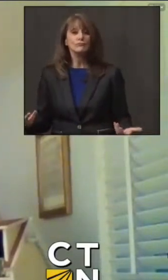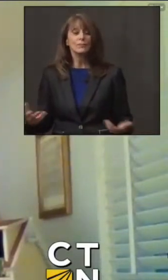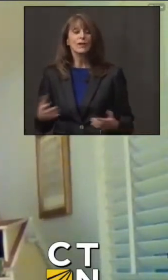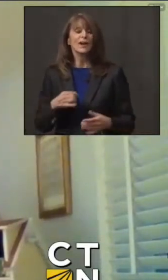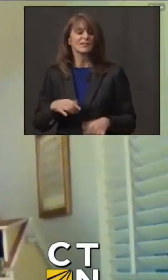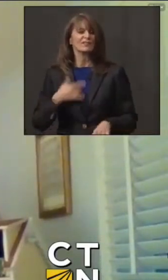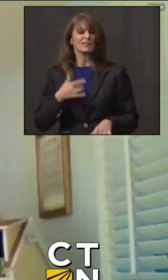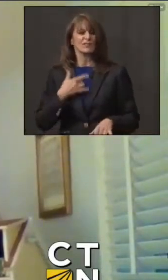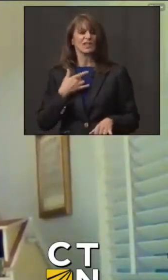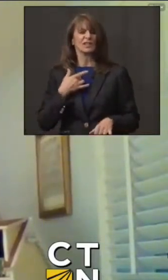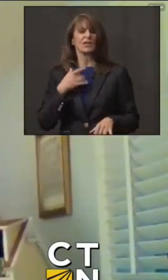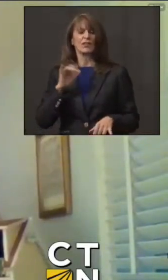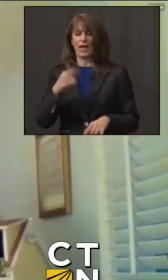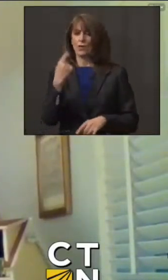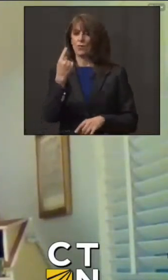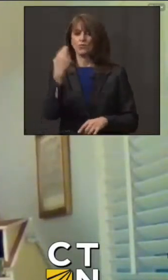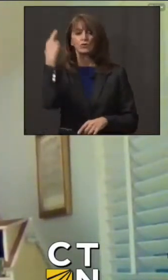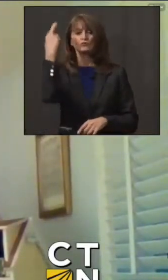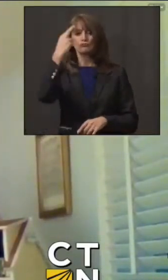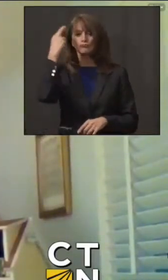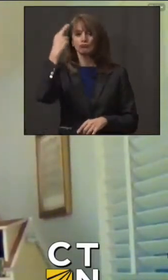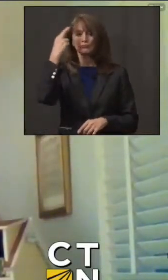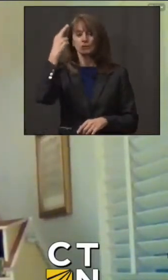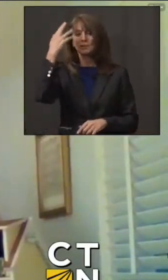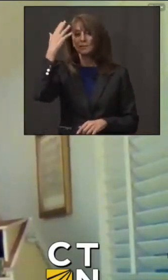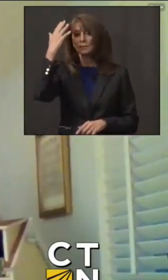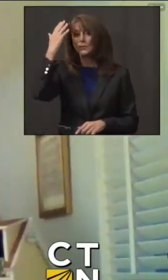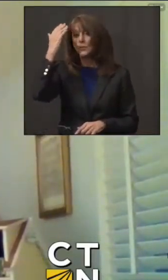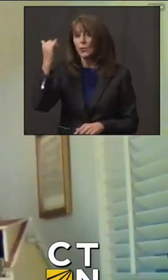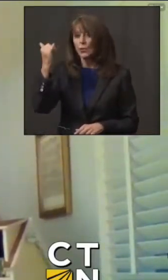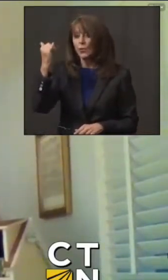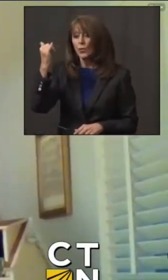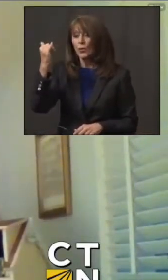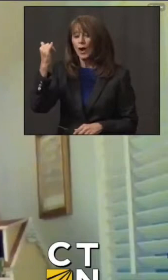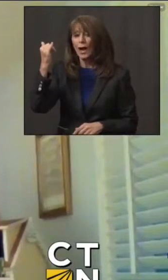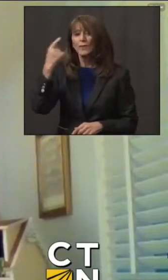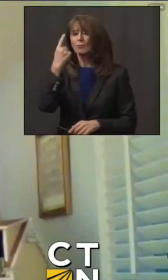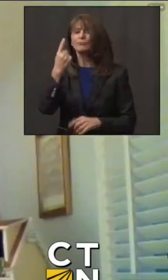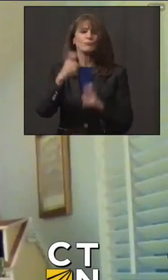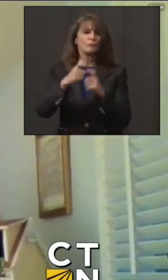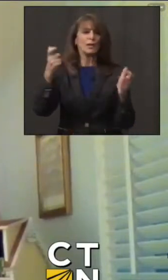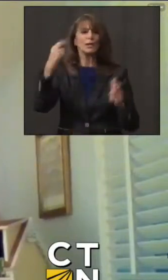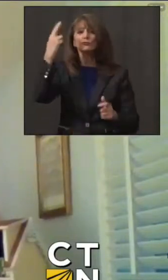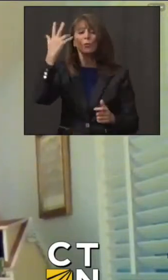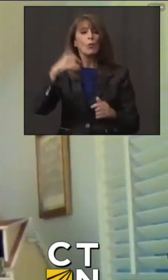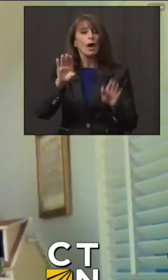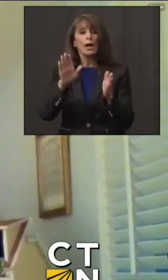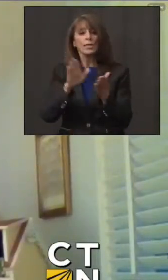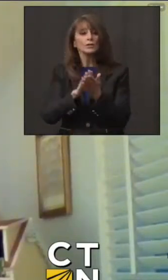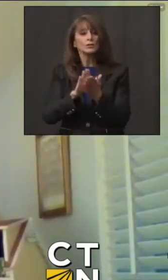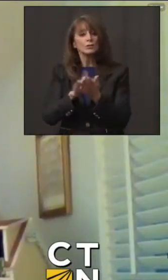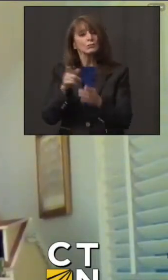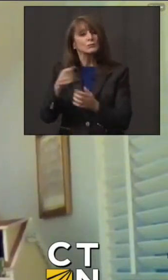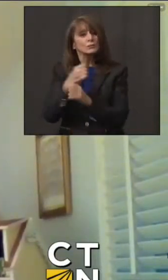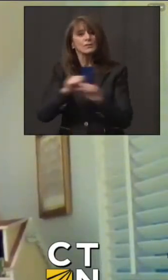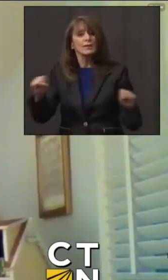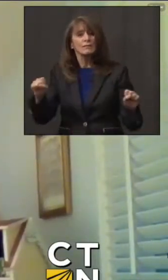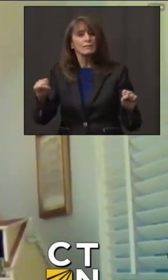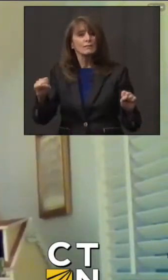that is one of the reasons why, one of the major reasons why schools are as safe as they